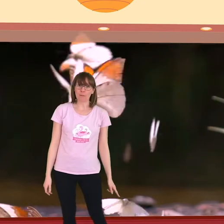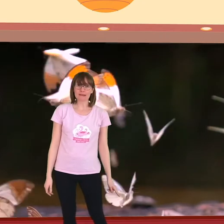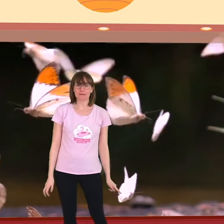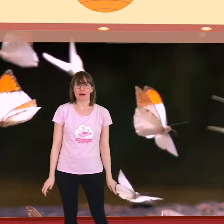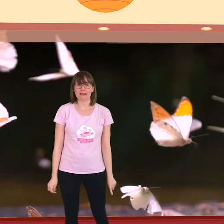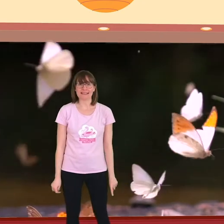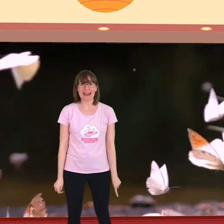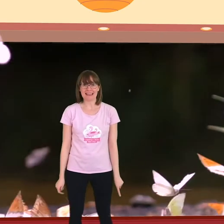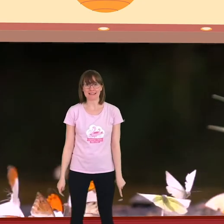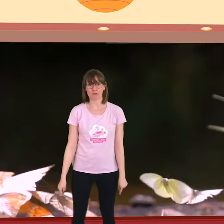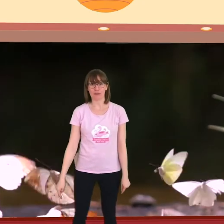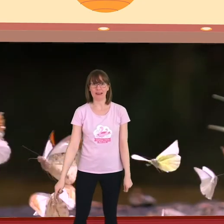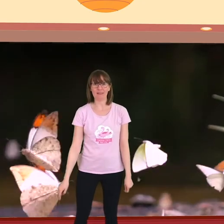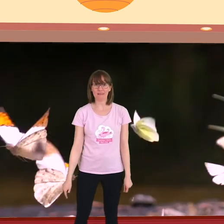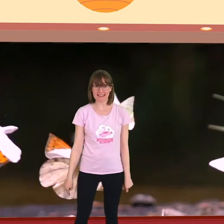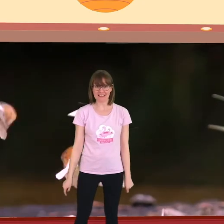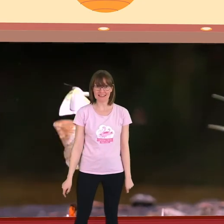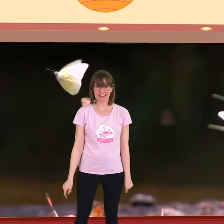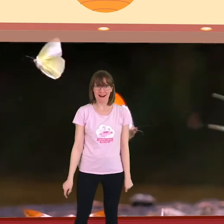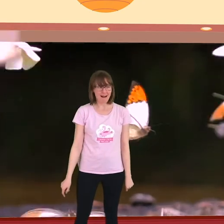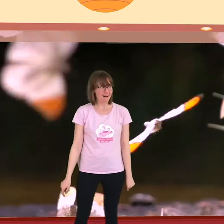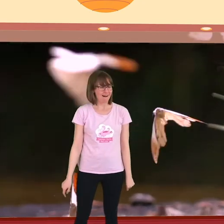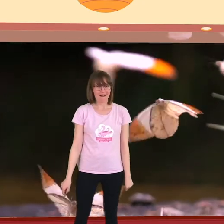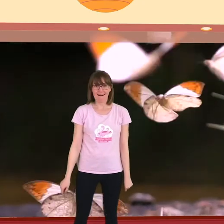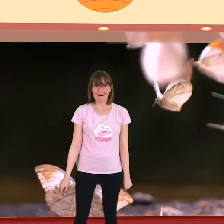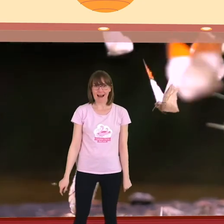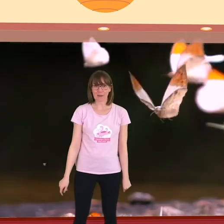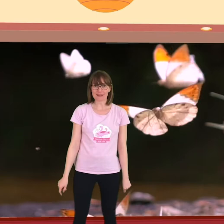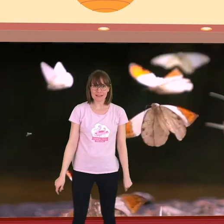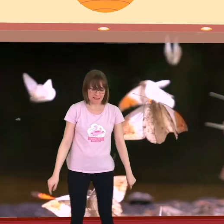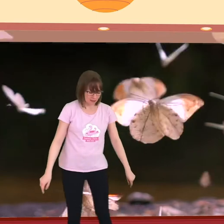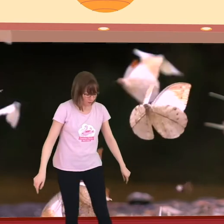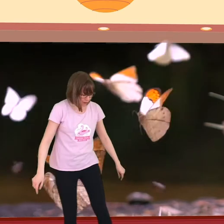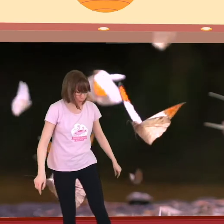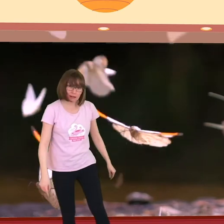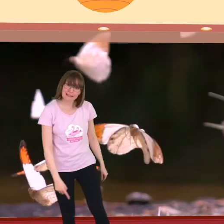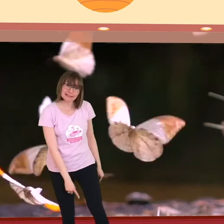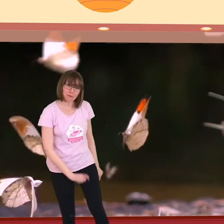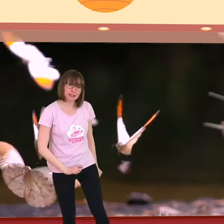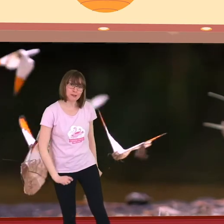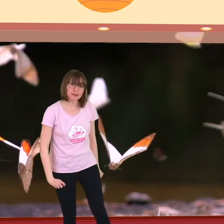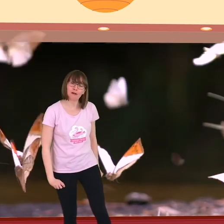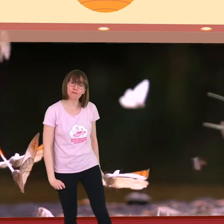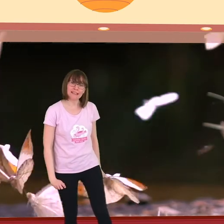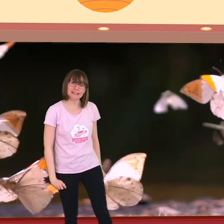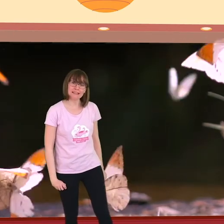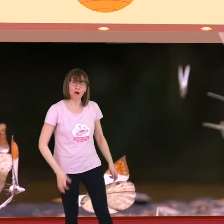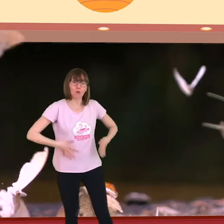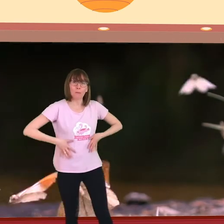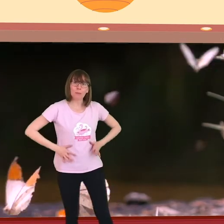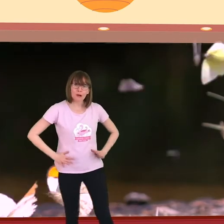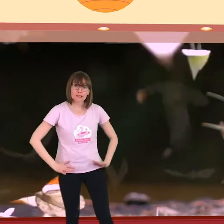know that butterflies taste through their feet? How exciting! So we're going to see if we can use our